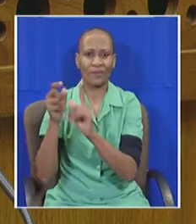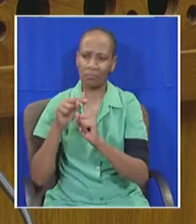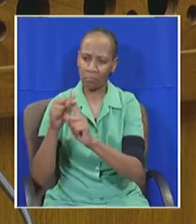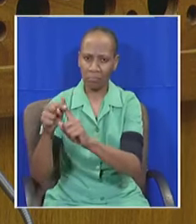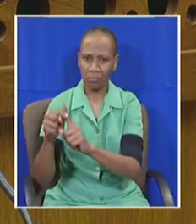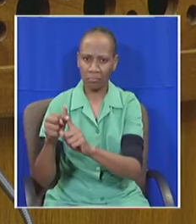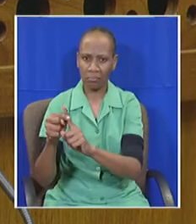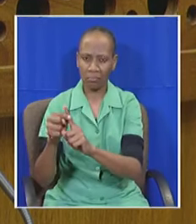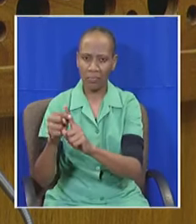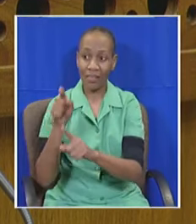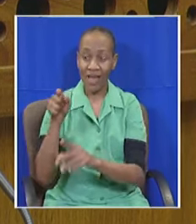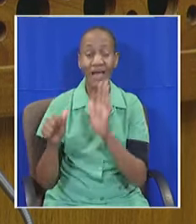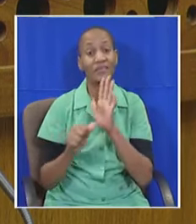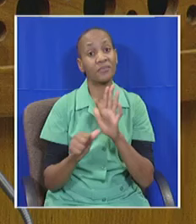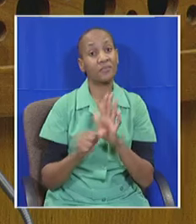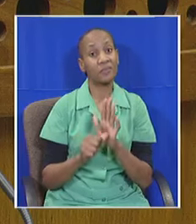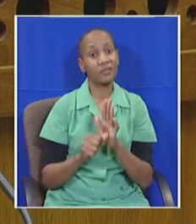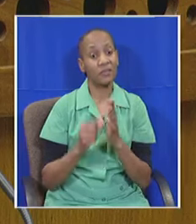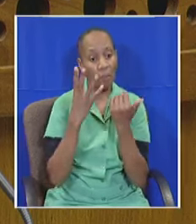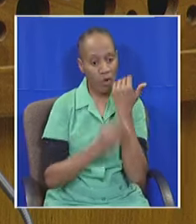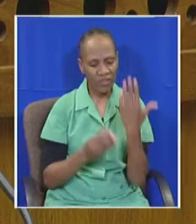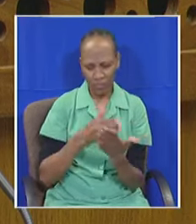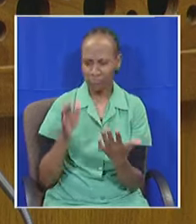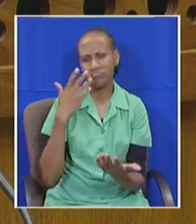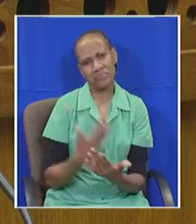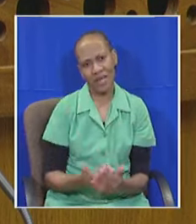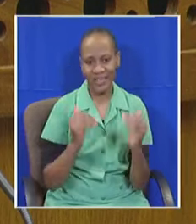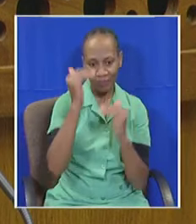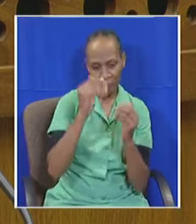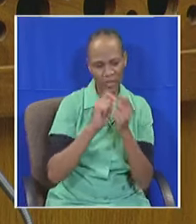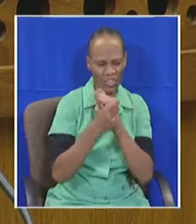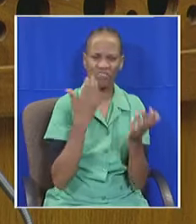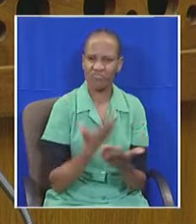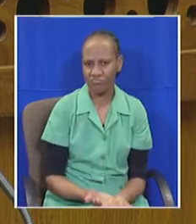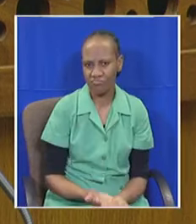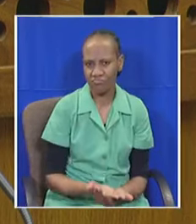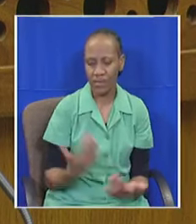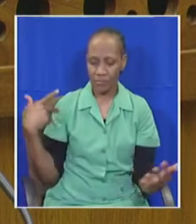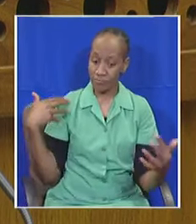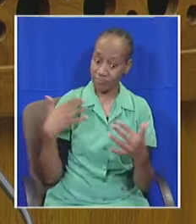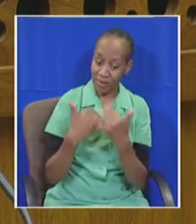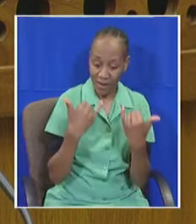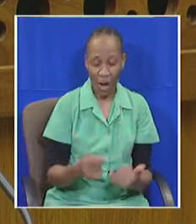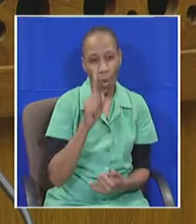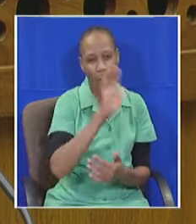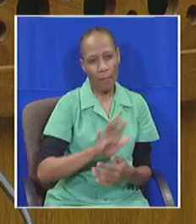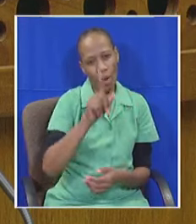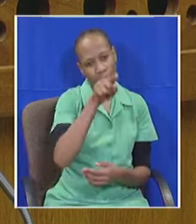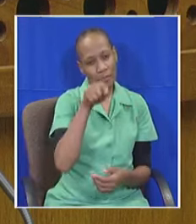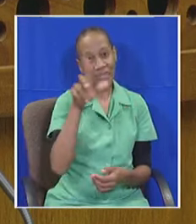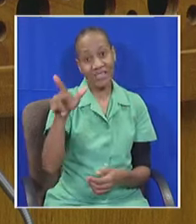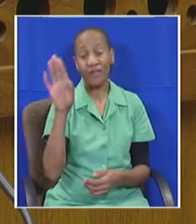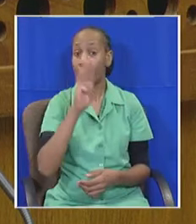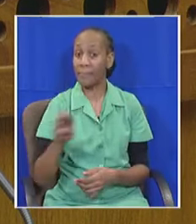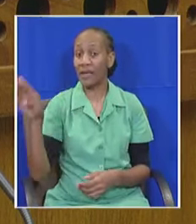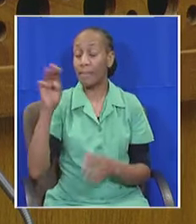which are important for fighting against poverty and inequalities. To date, about 1.7 million